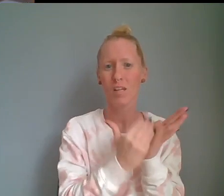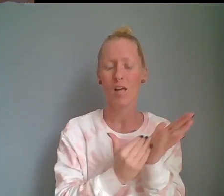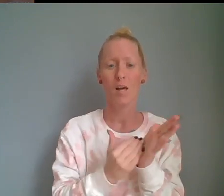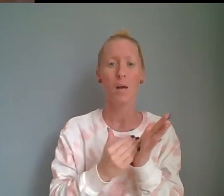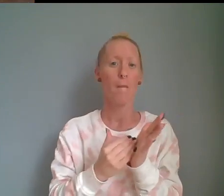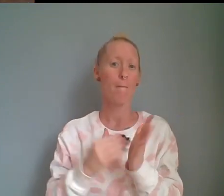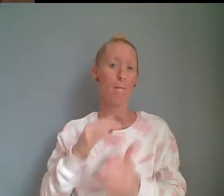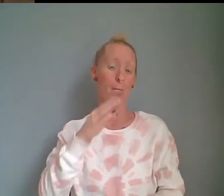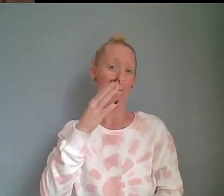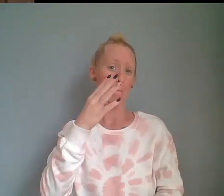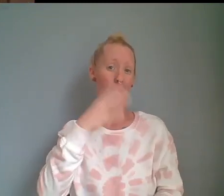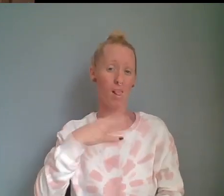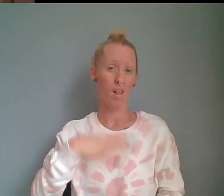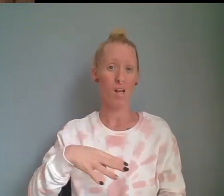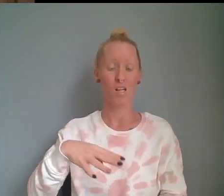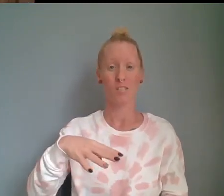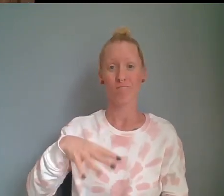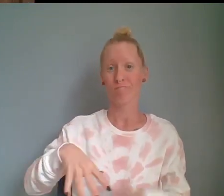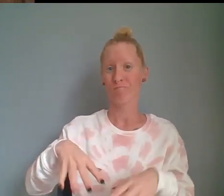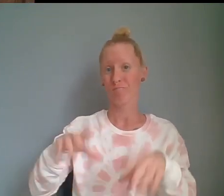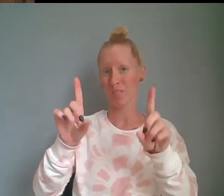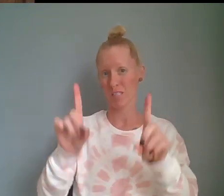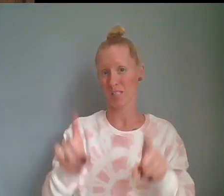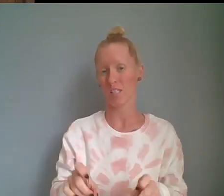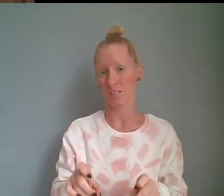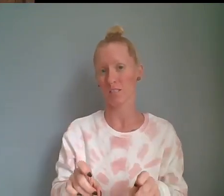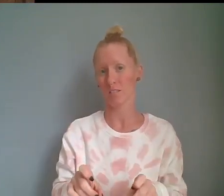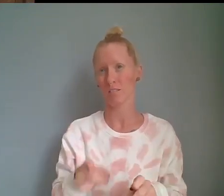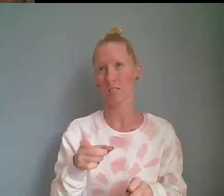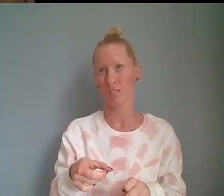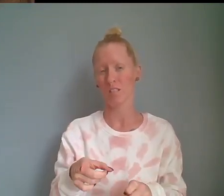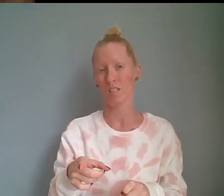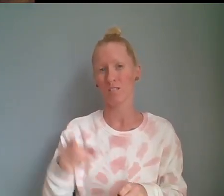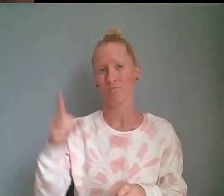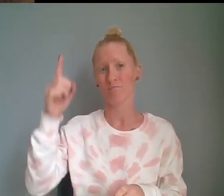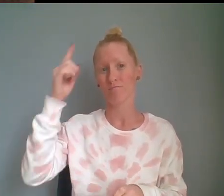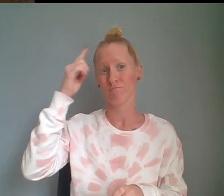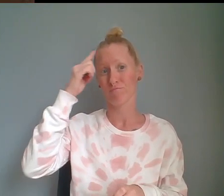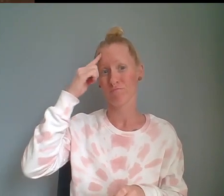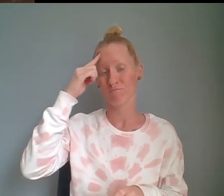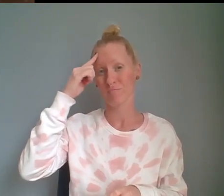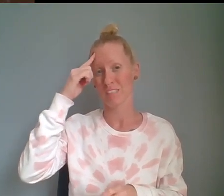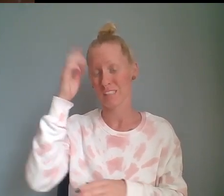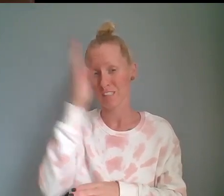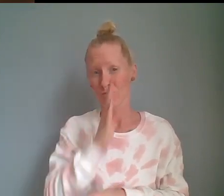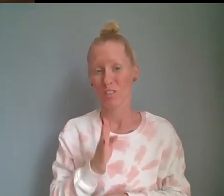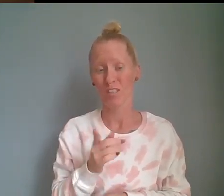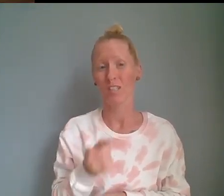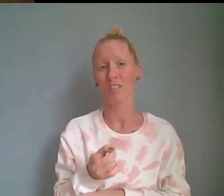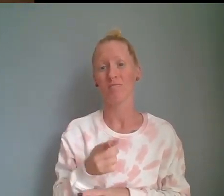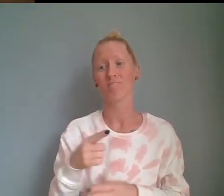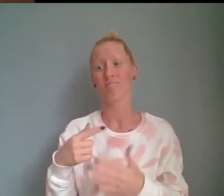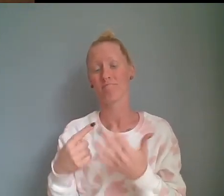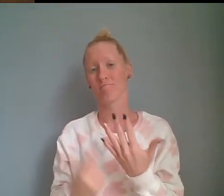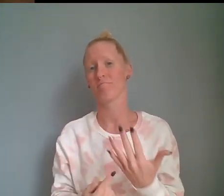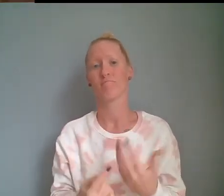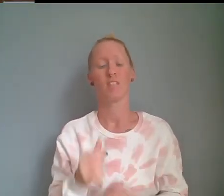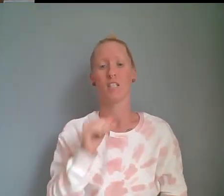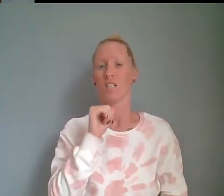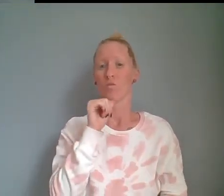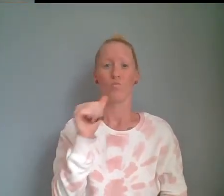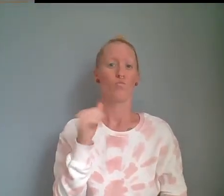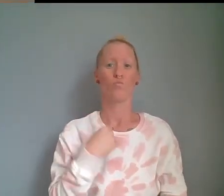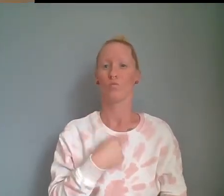have depression or schizophrenia or one of the things I've read about. Well, the reality is that we don't. First of all, there is